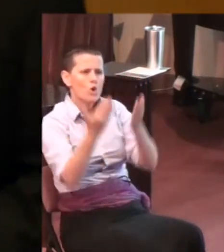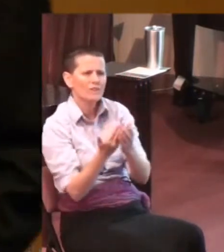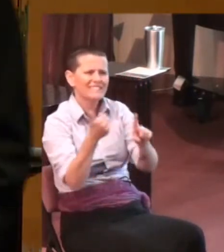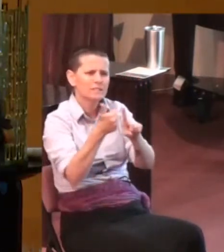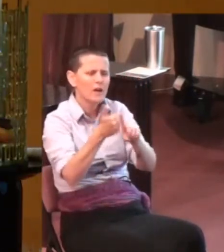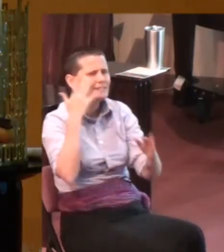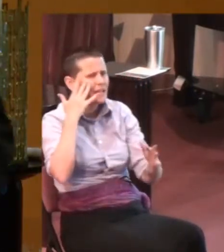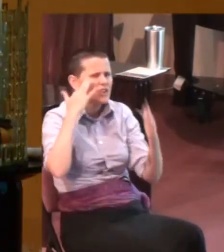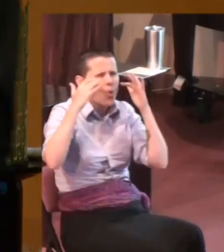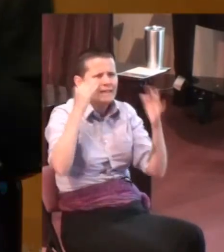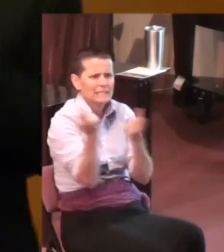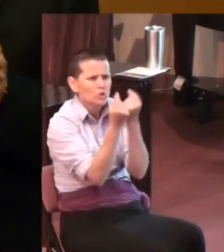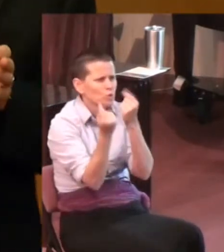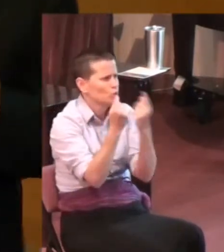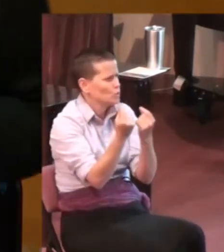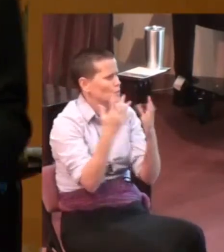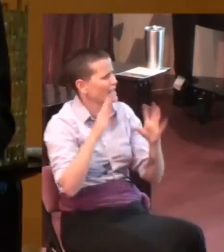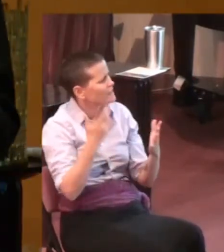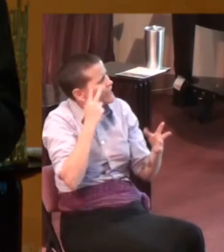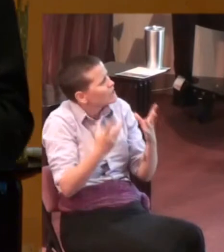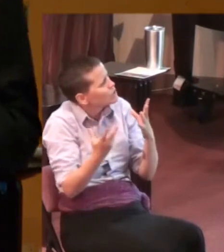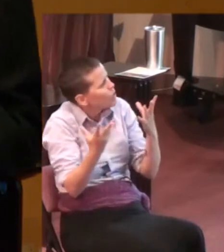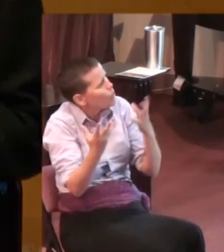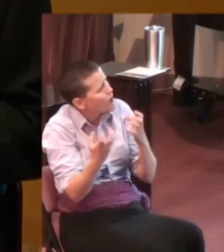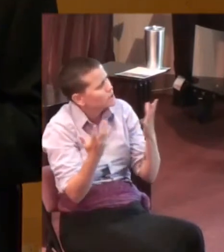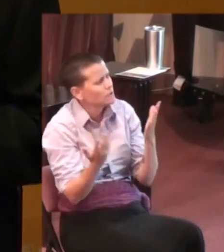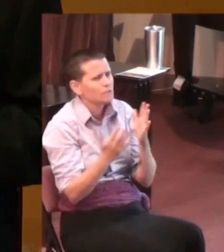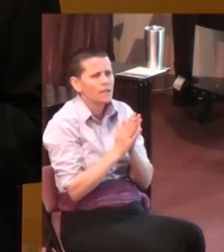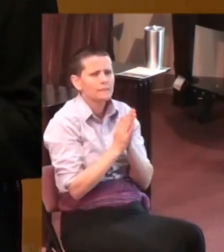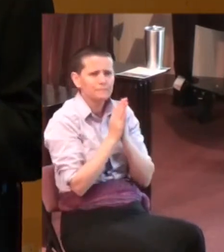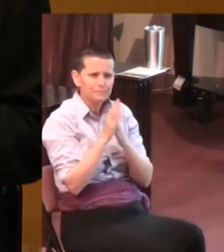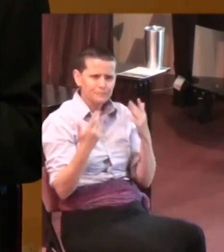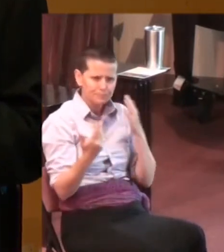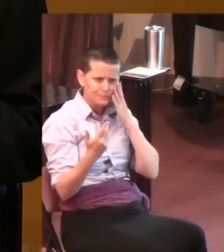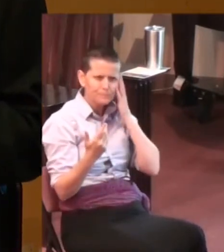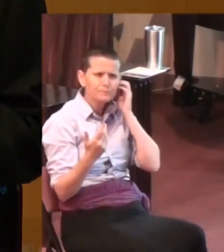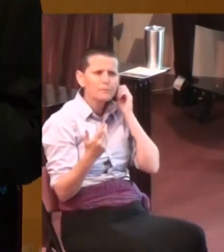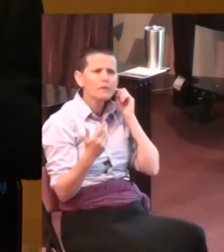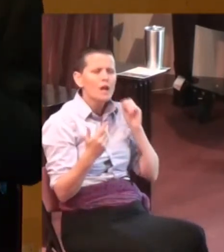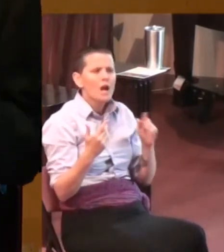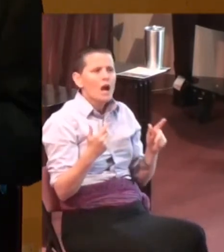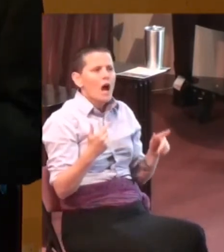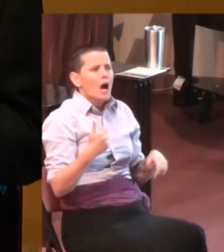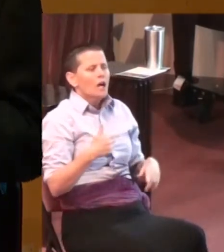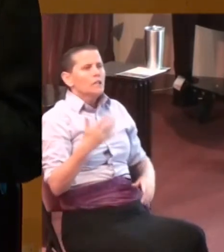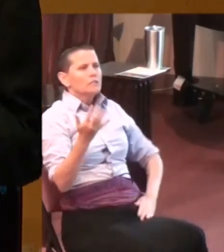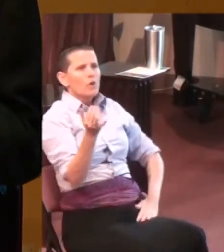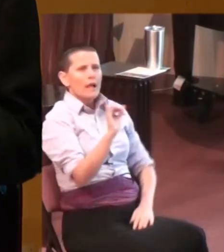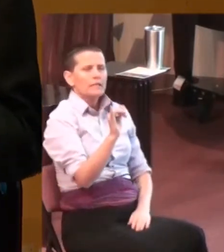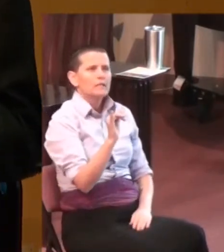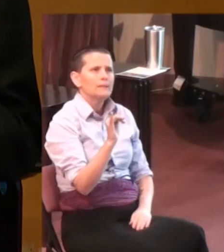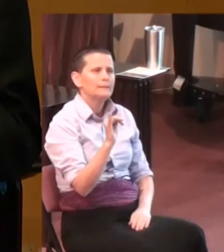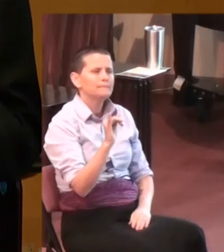okay. So Celebration, you're driving down the road and you see Celebration at a street corner singing, and they're tearing it up. And you're in the car with somebody and there's a